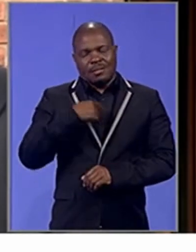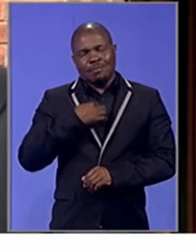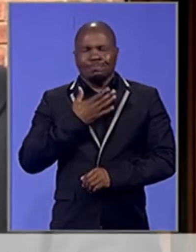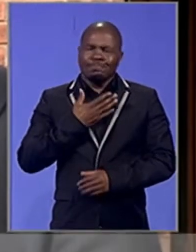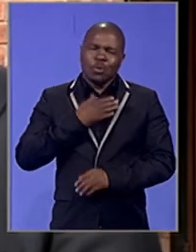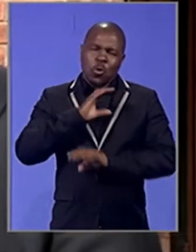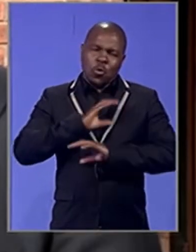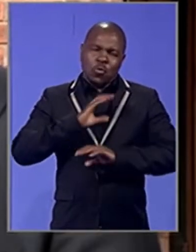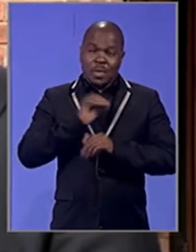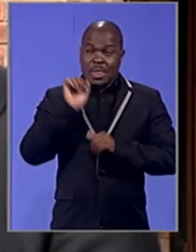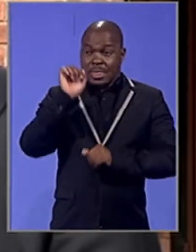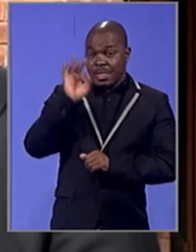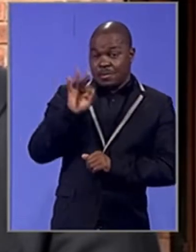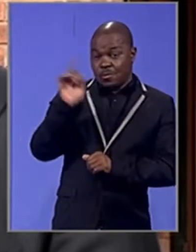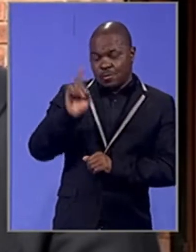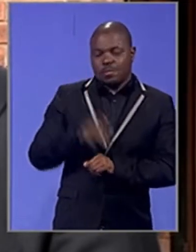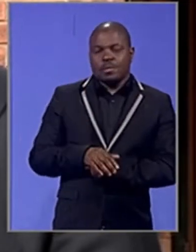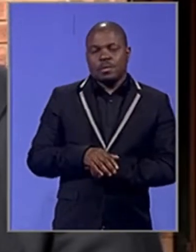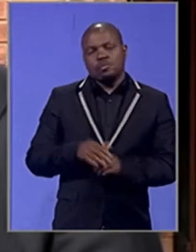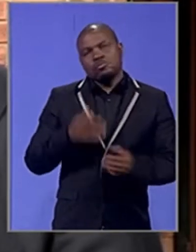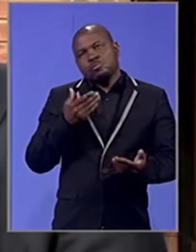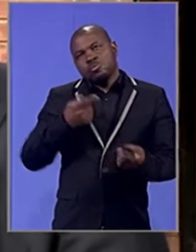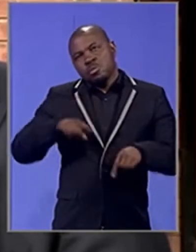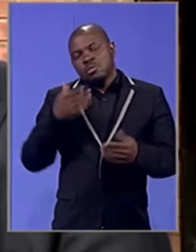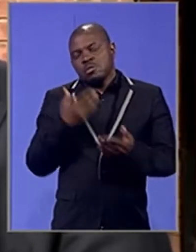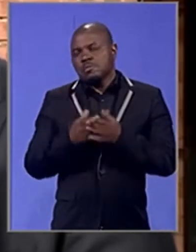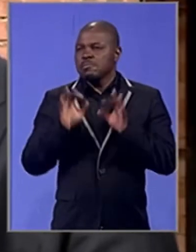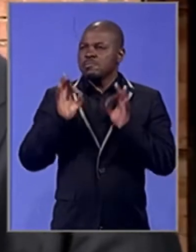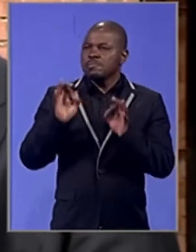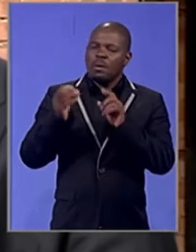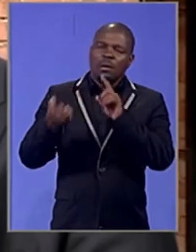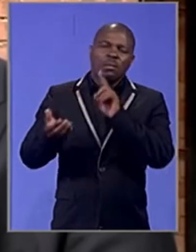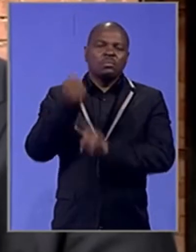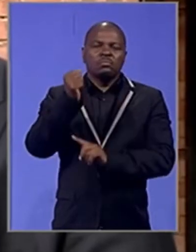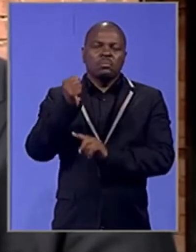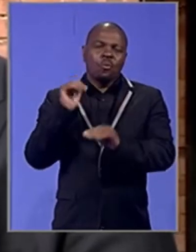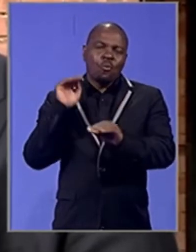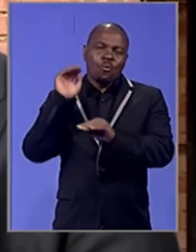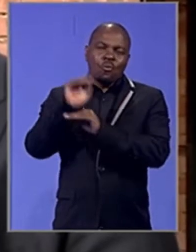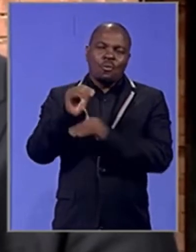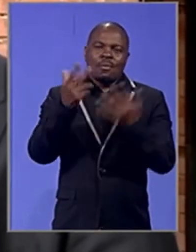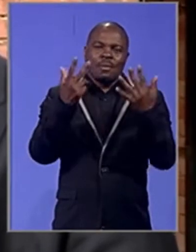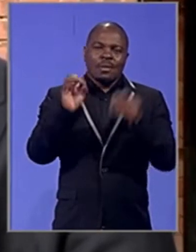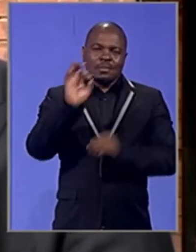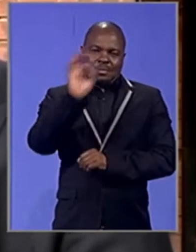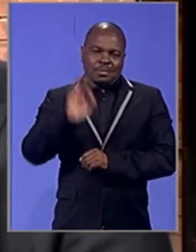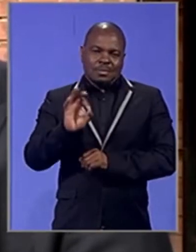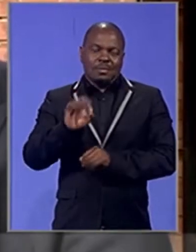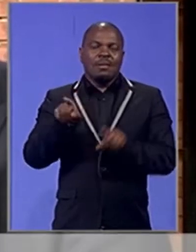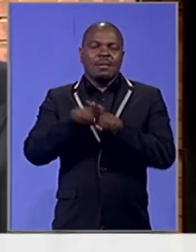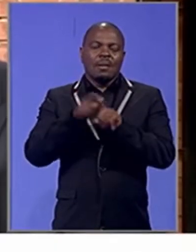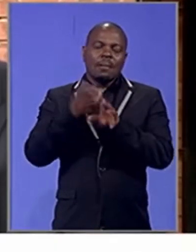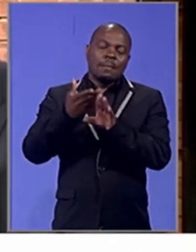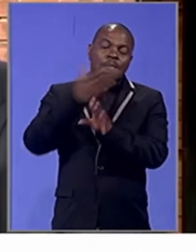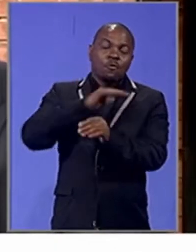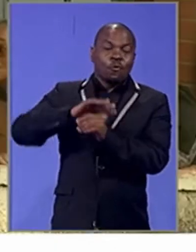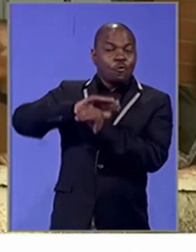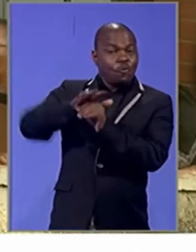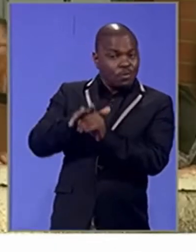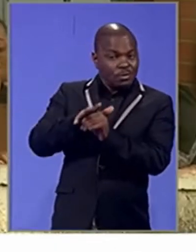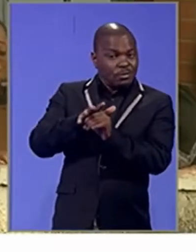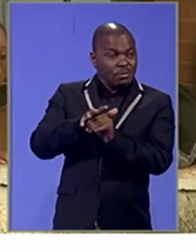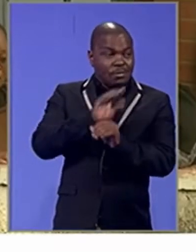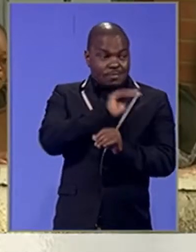least will be able to get more than 80% as we got before